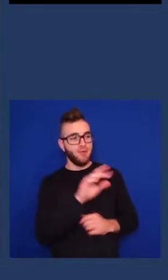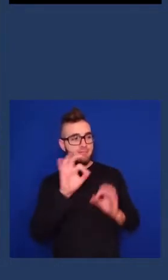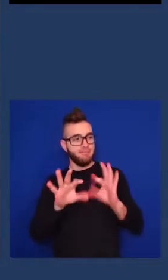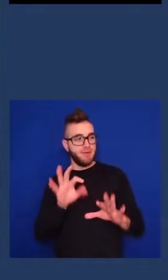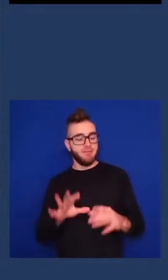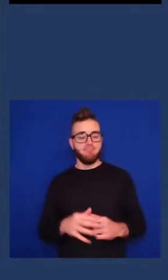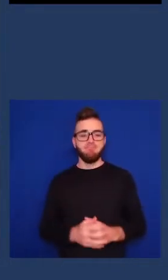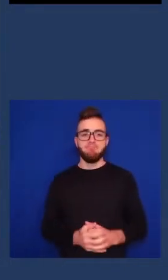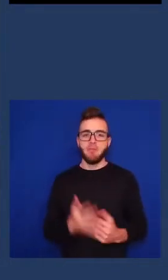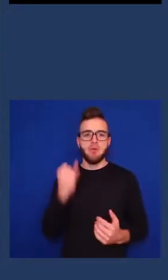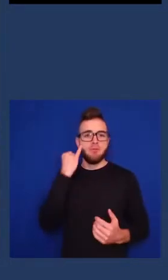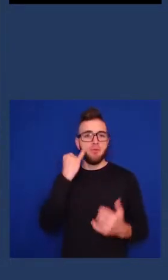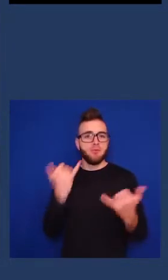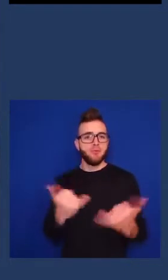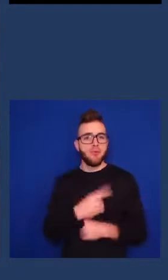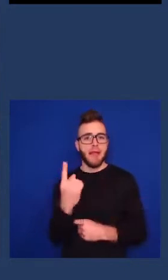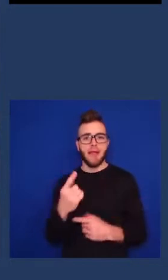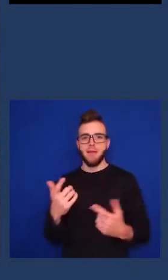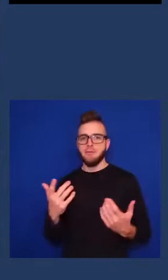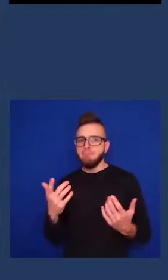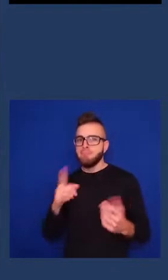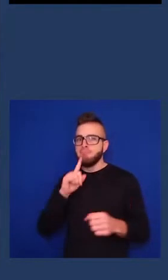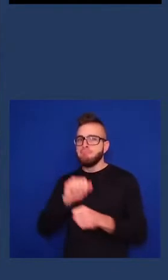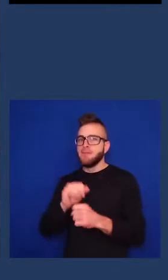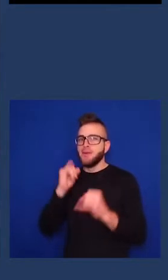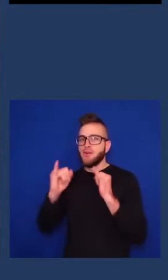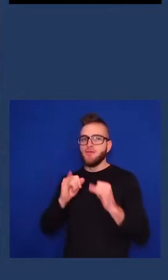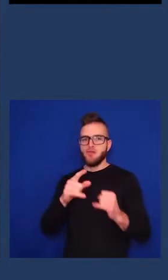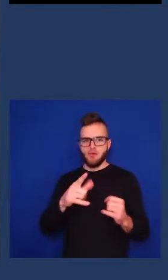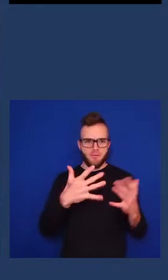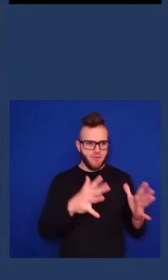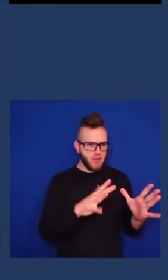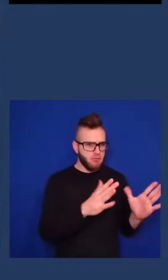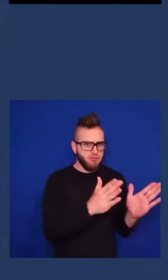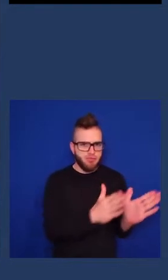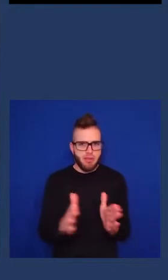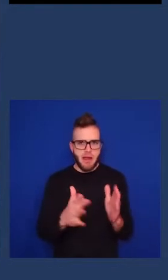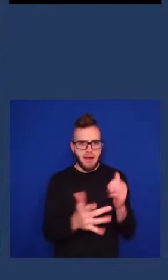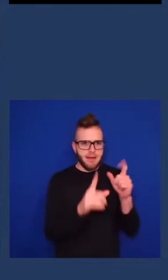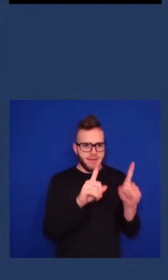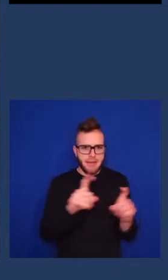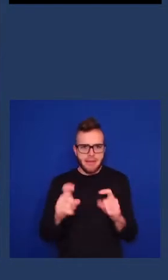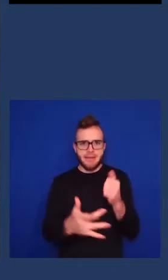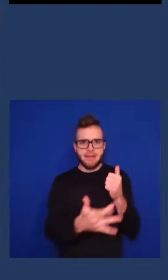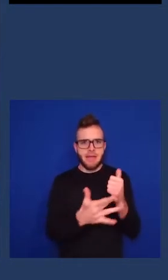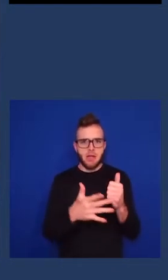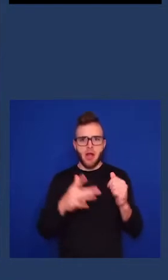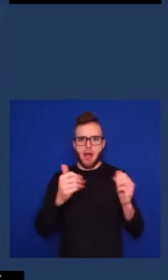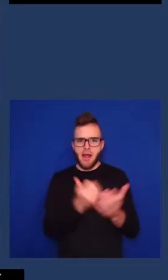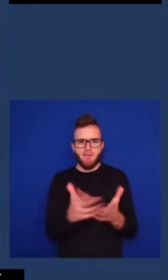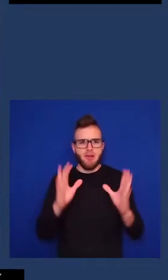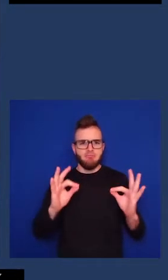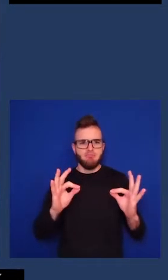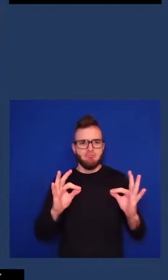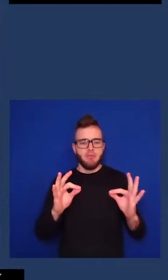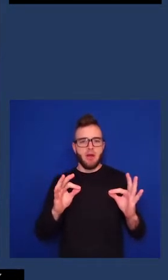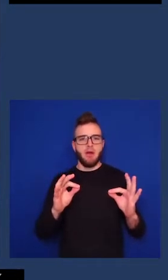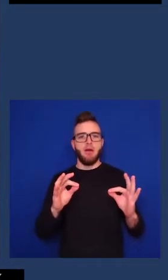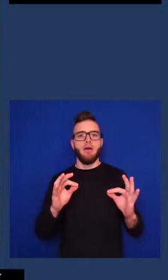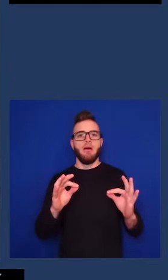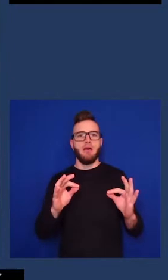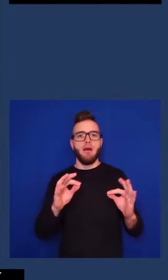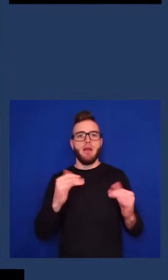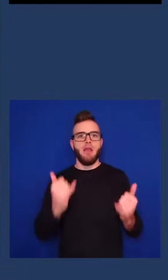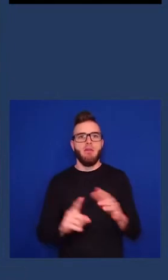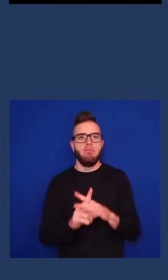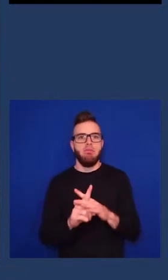day of the big interview. You double checked your technology and then you run into a technical issue. Well, first off, don't panic. The